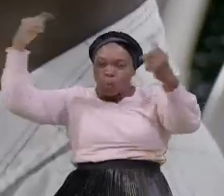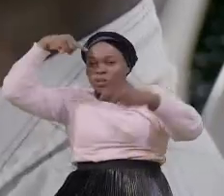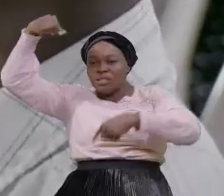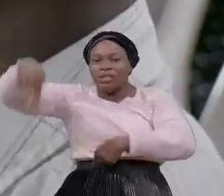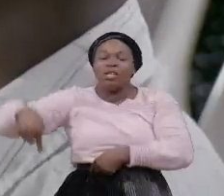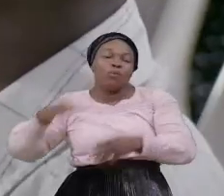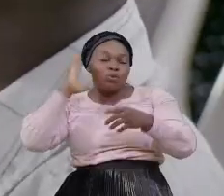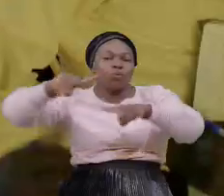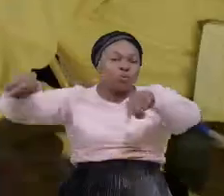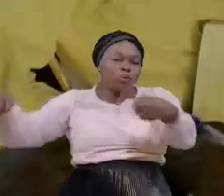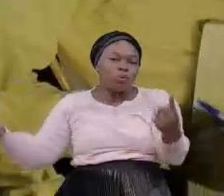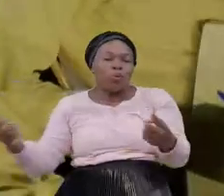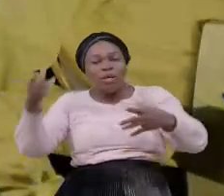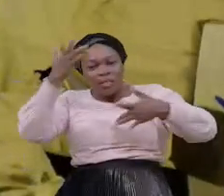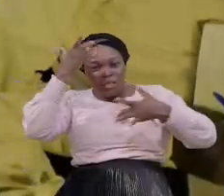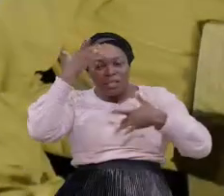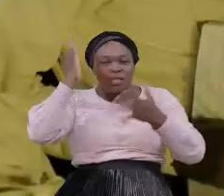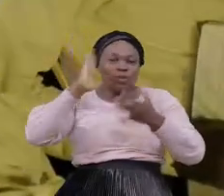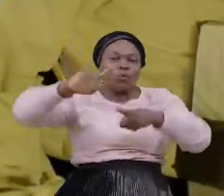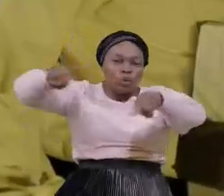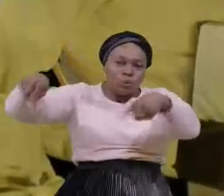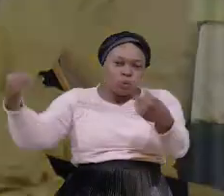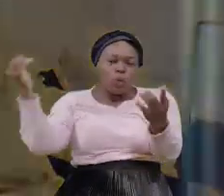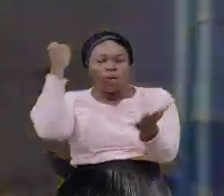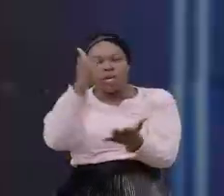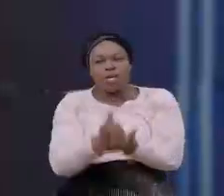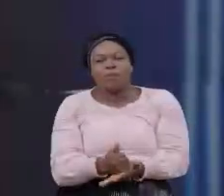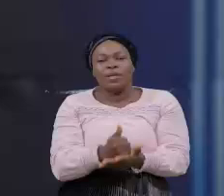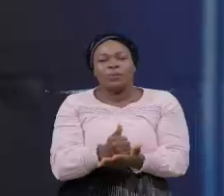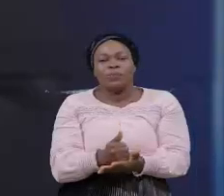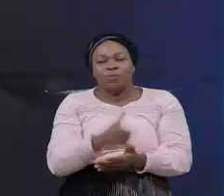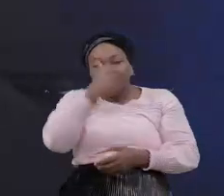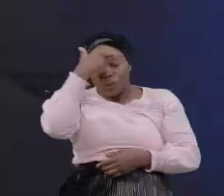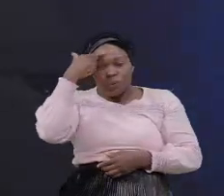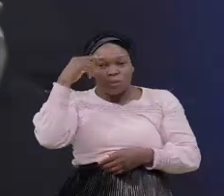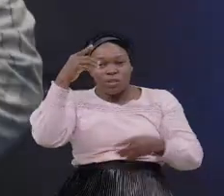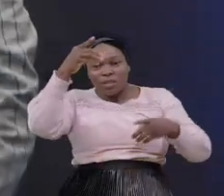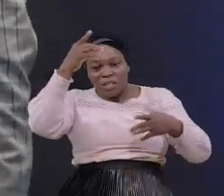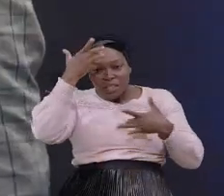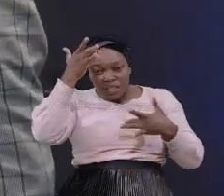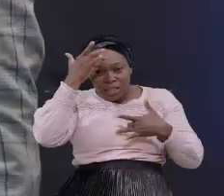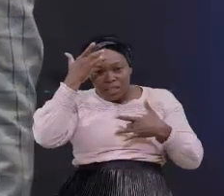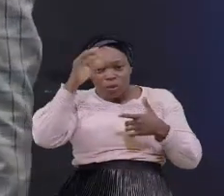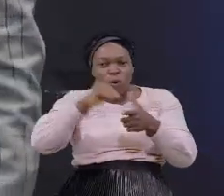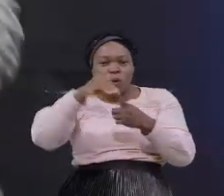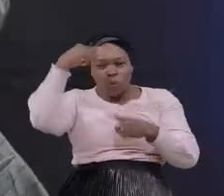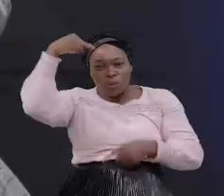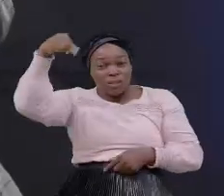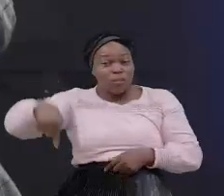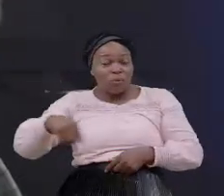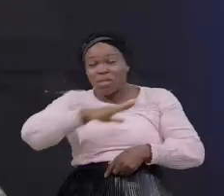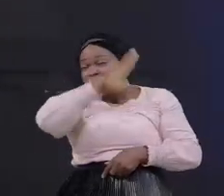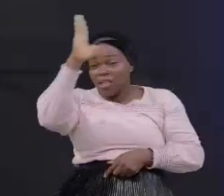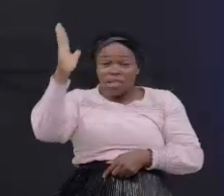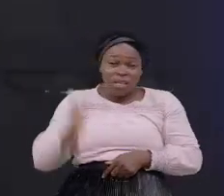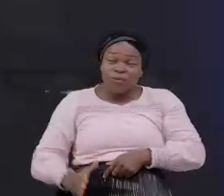Diseases will go. Because disease or demon never argues with Christ.